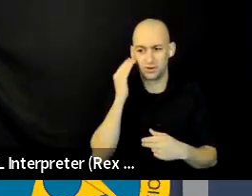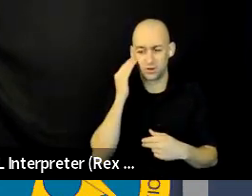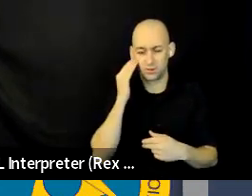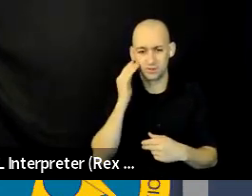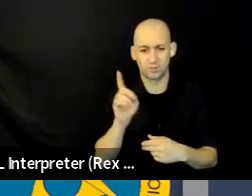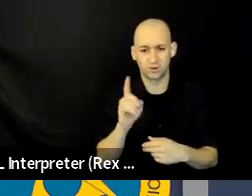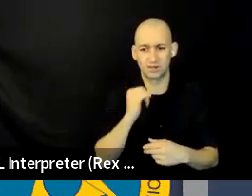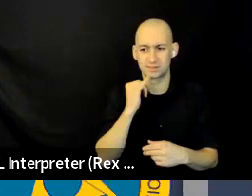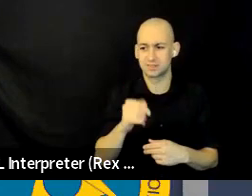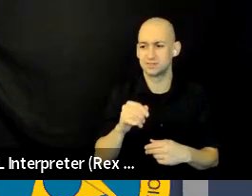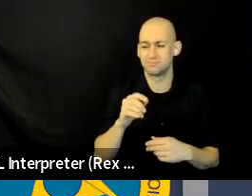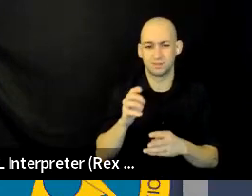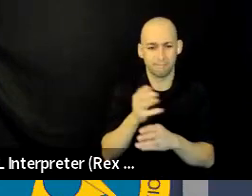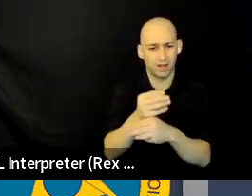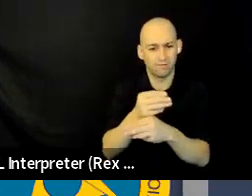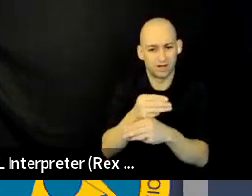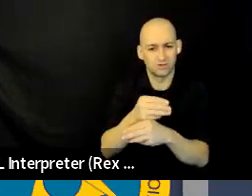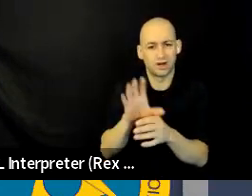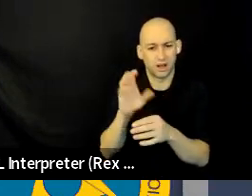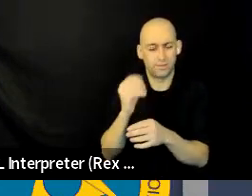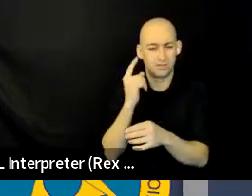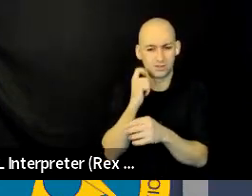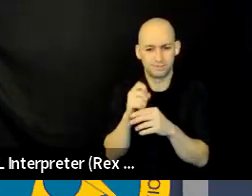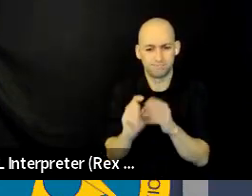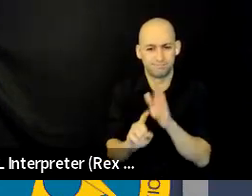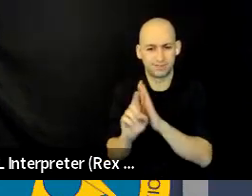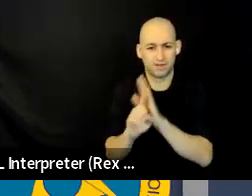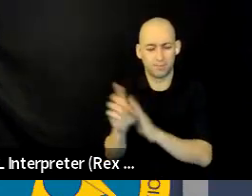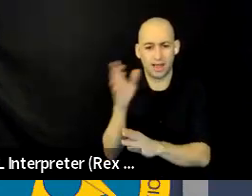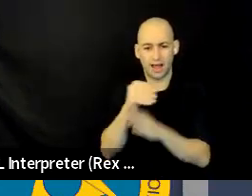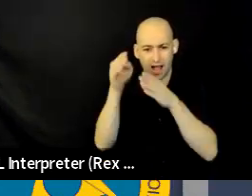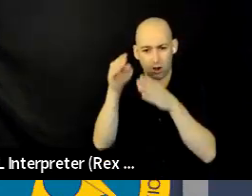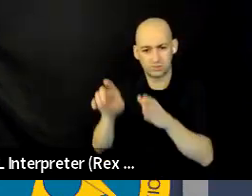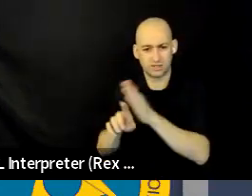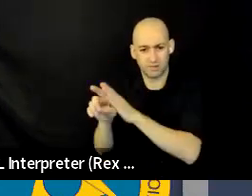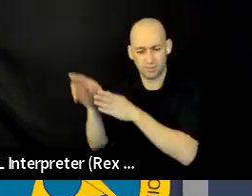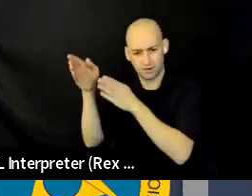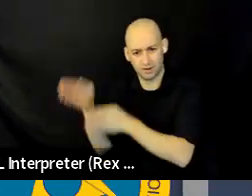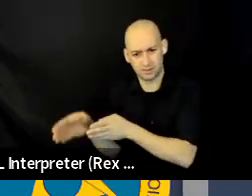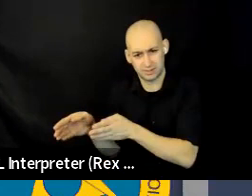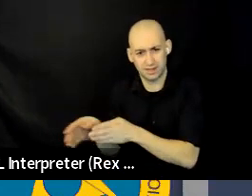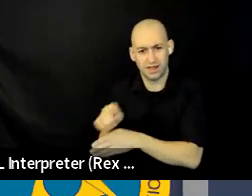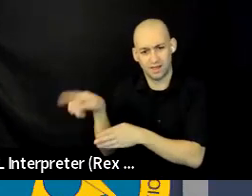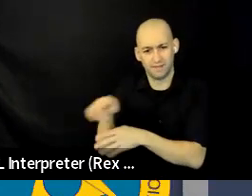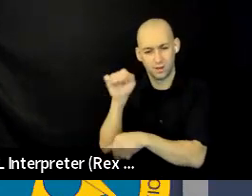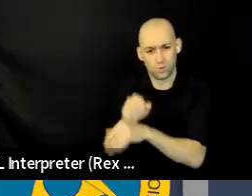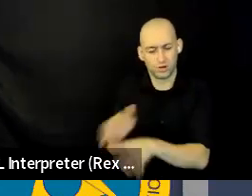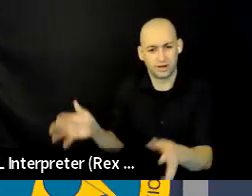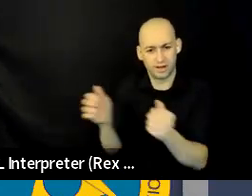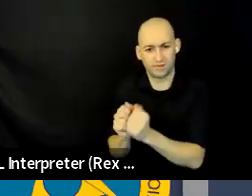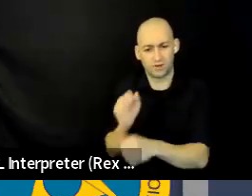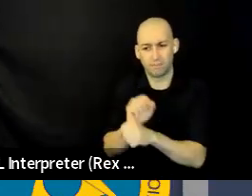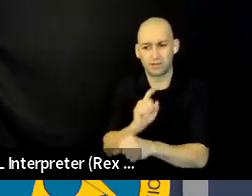being built and housing development going in right next to it. And they worked together to ensure that they